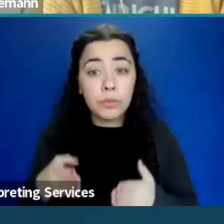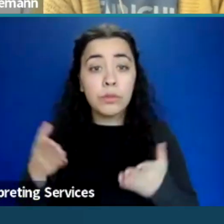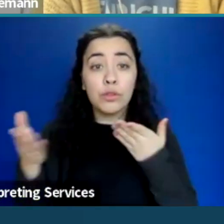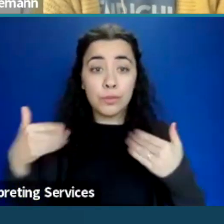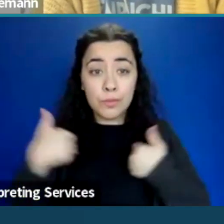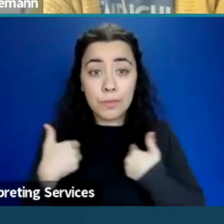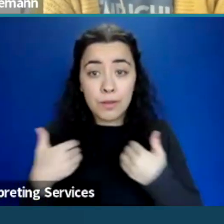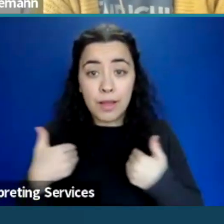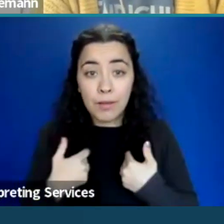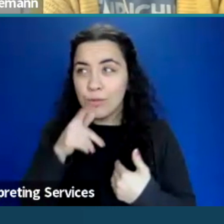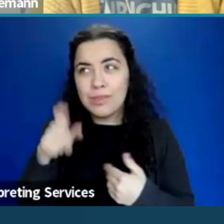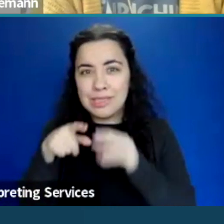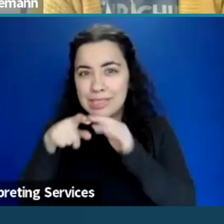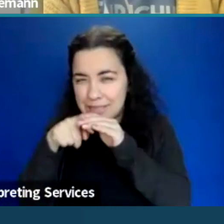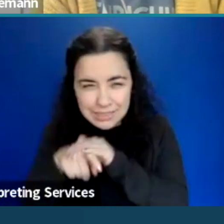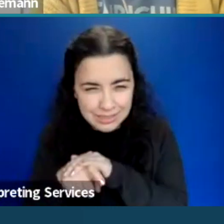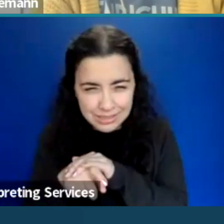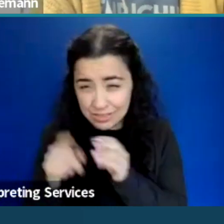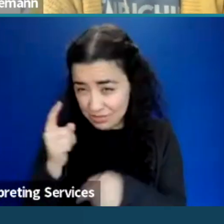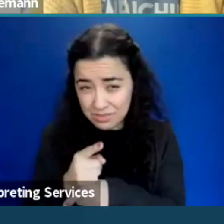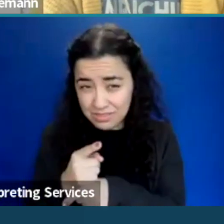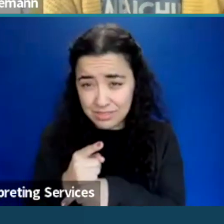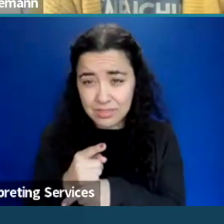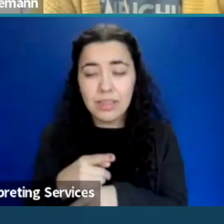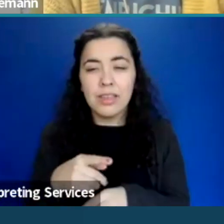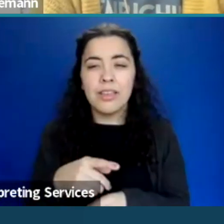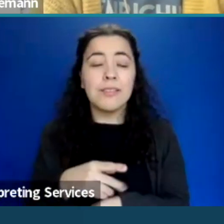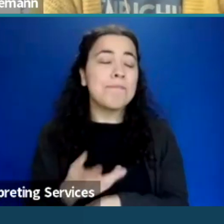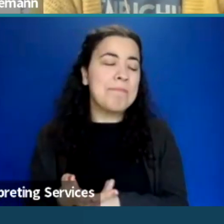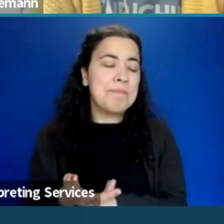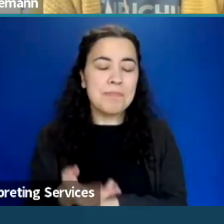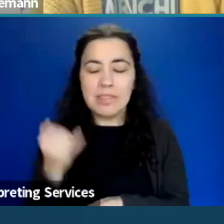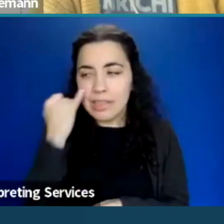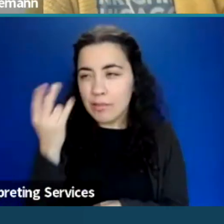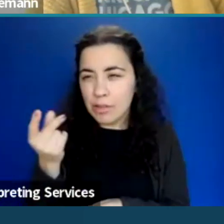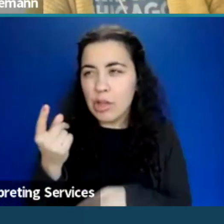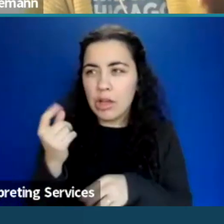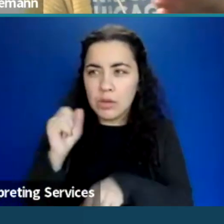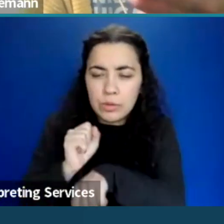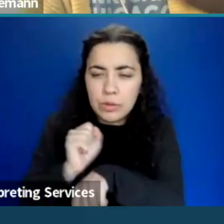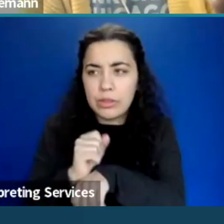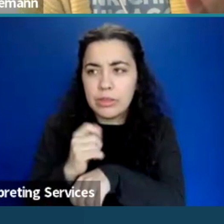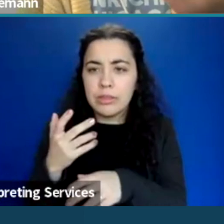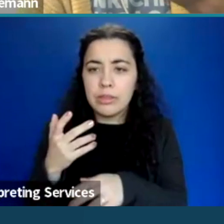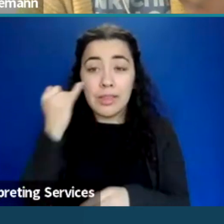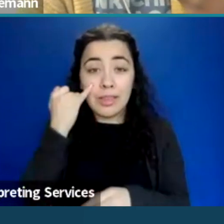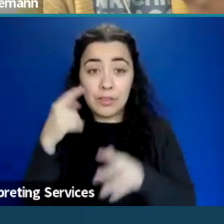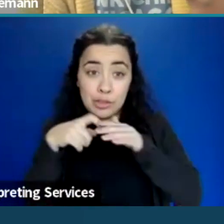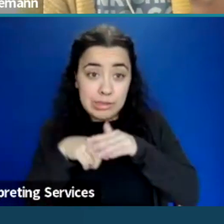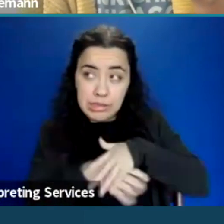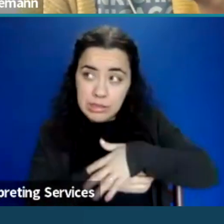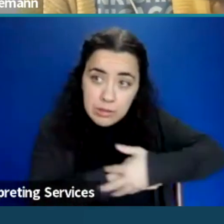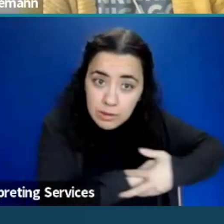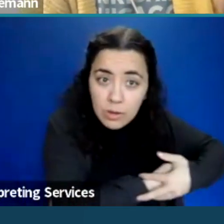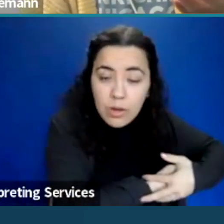to sneak them past anyone because the dog is working and hanging out. But if they are sneaking people in, then I imagine what you just said